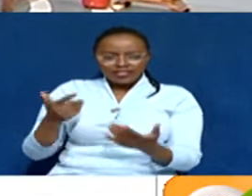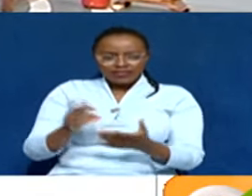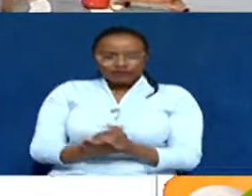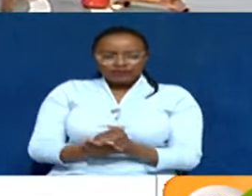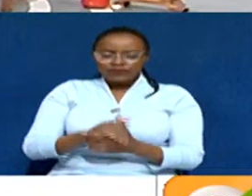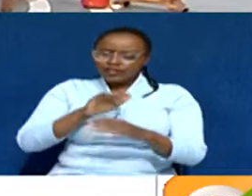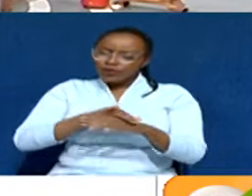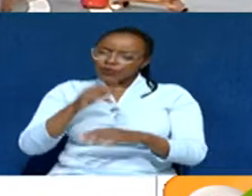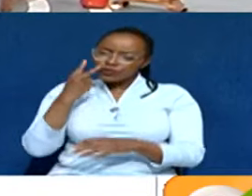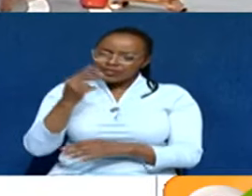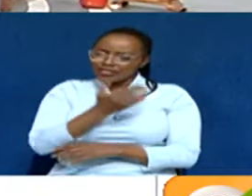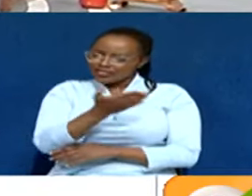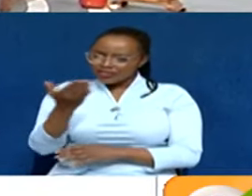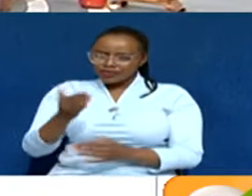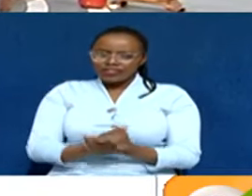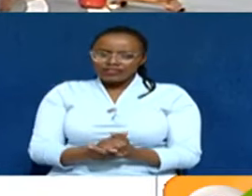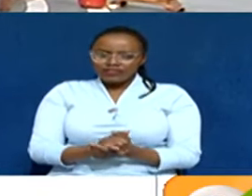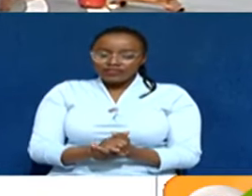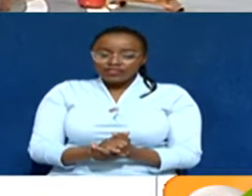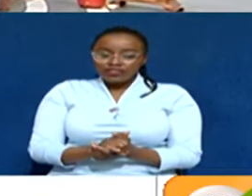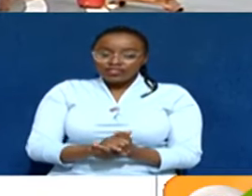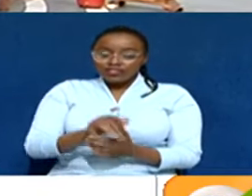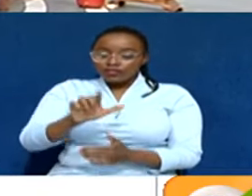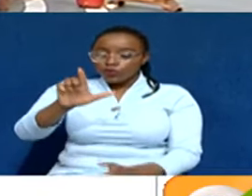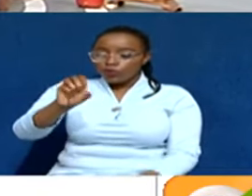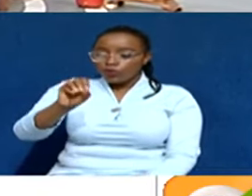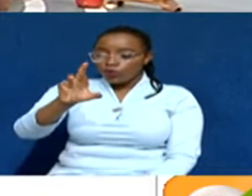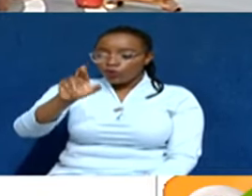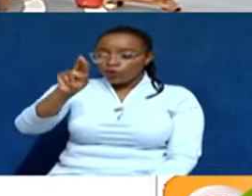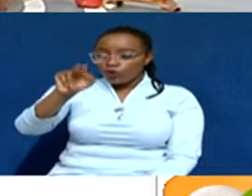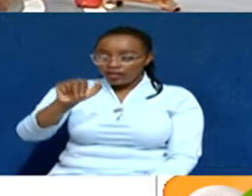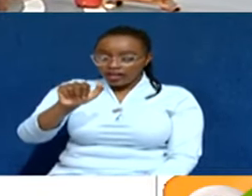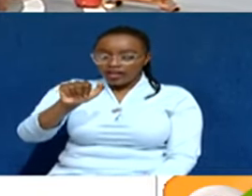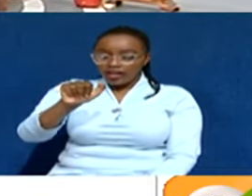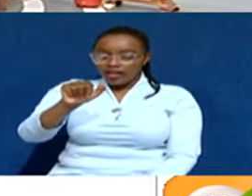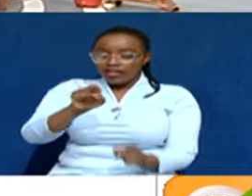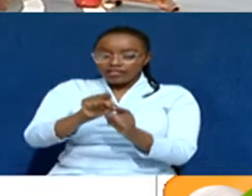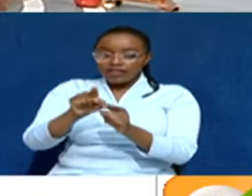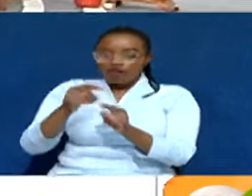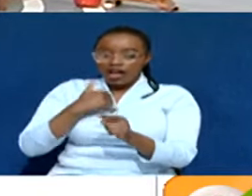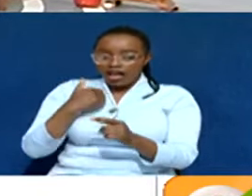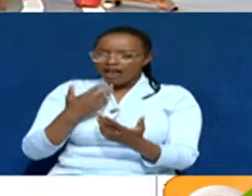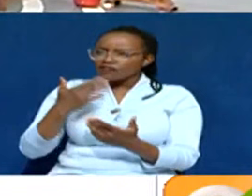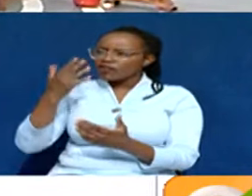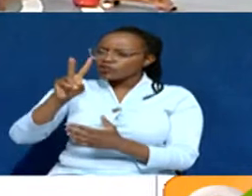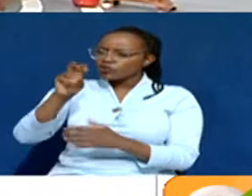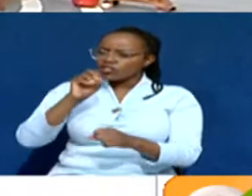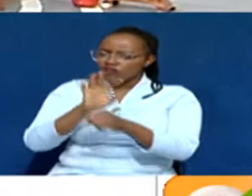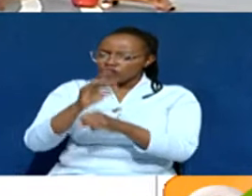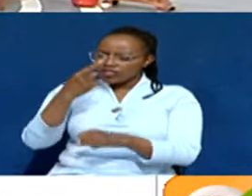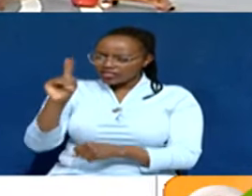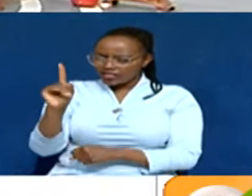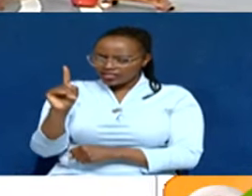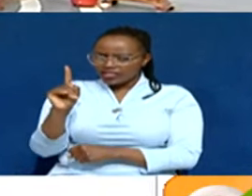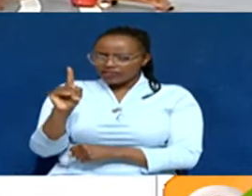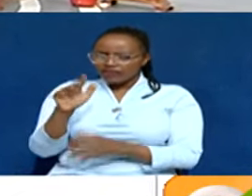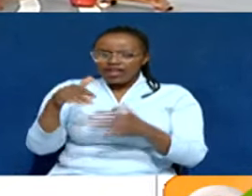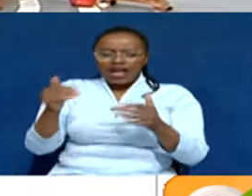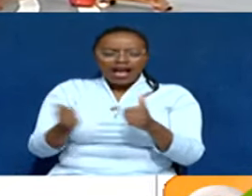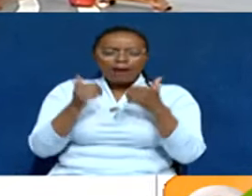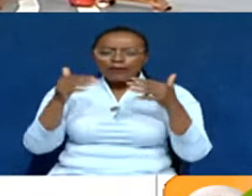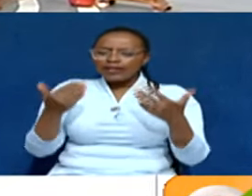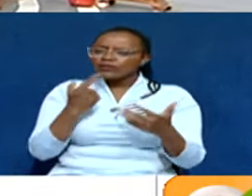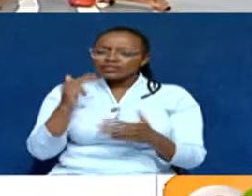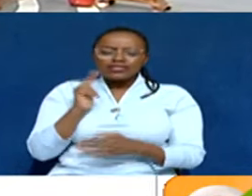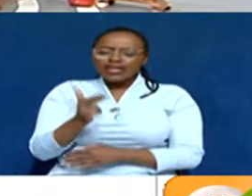Thank you. Good to see you. Good to see you. So you, Lorna, yes. you went to Saudi Arabia back in 2014. Yeah. How did it